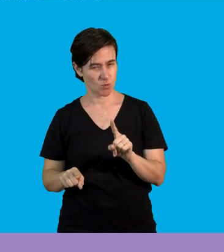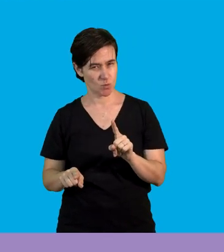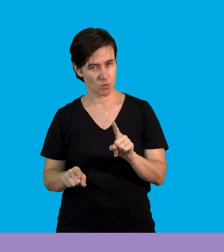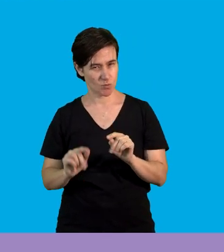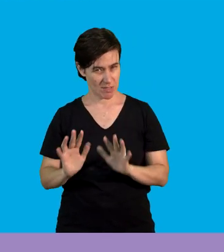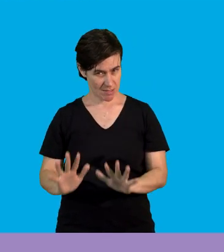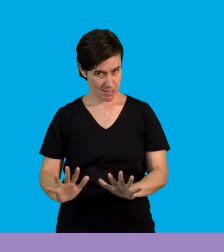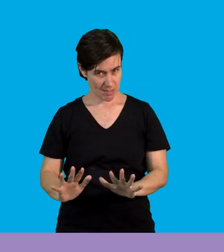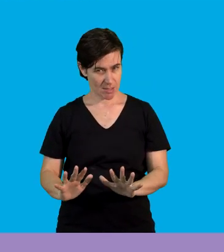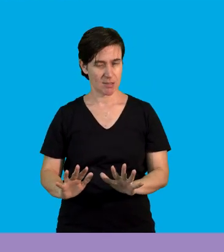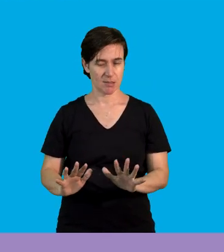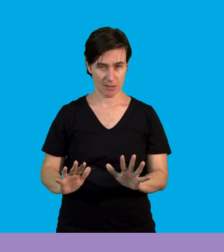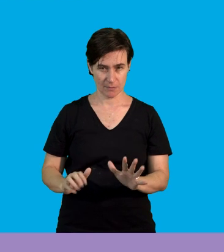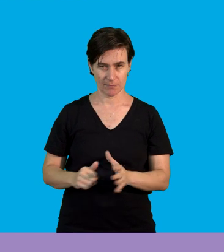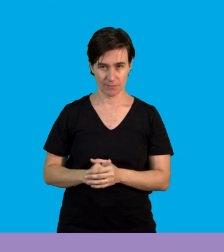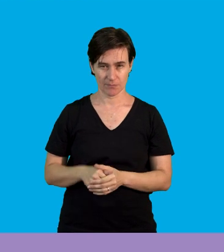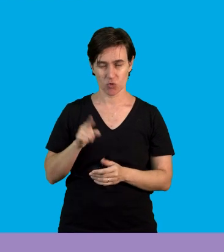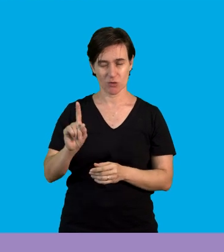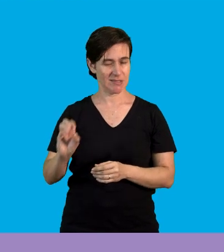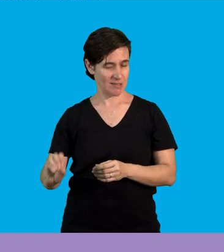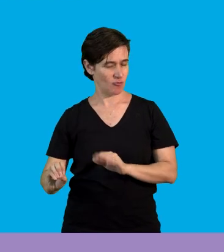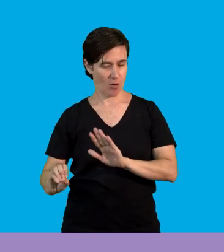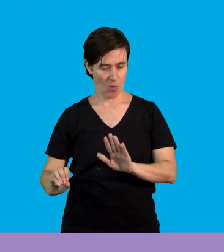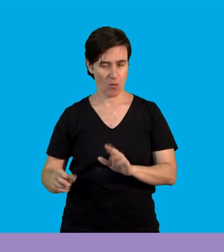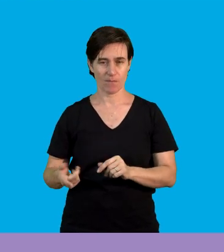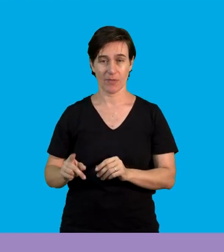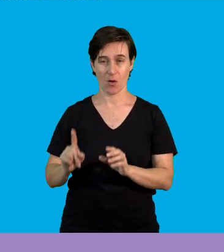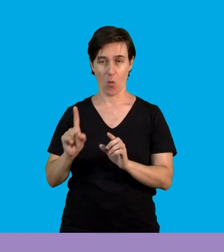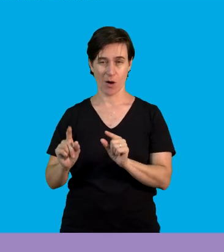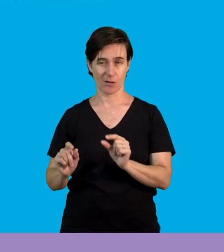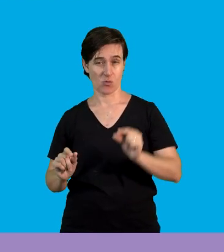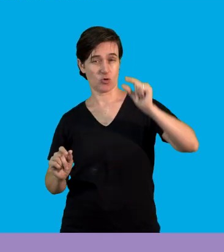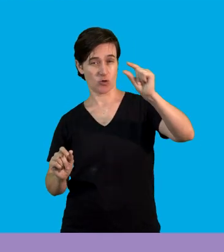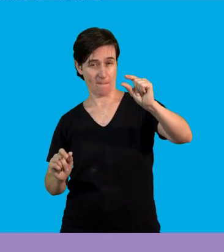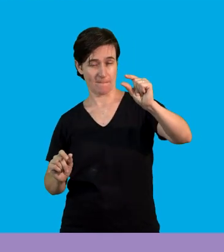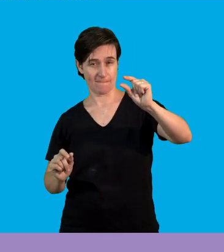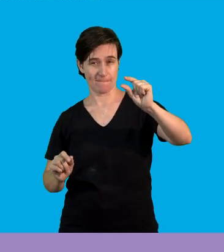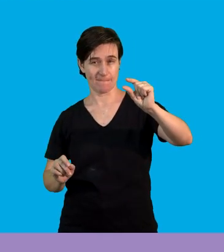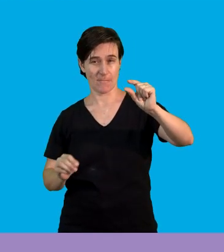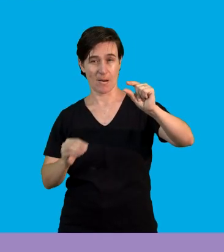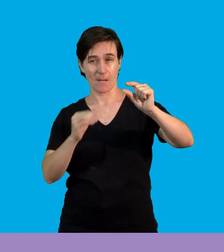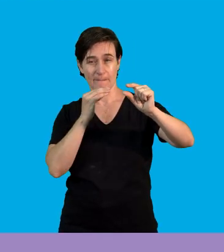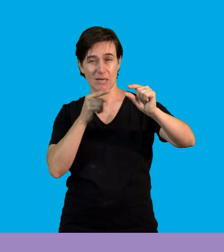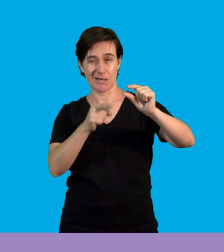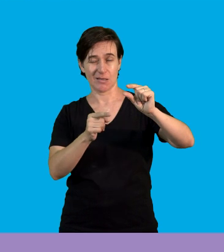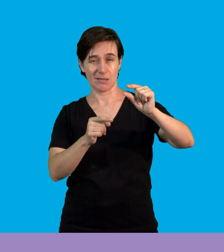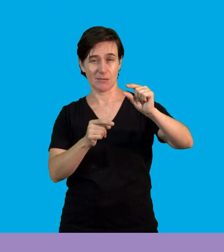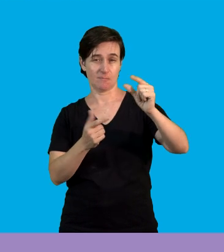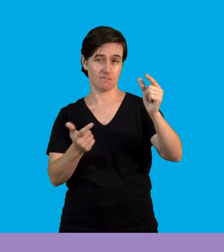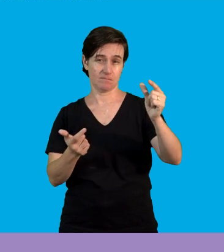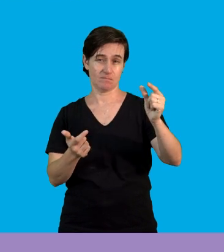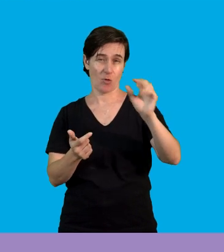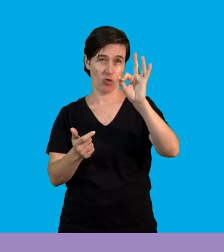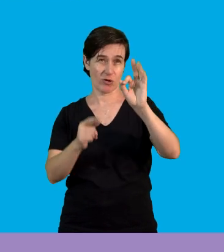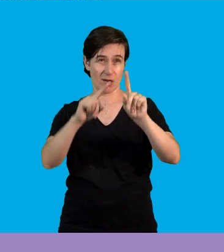hundredths would be 10 hundredths. In this case, you will write the 0, and then the 1 becomes 1,000, and that